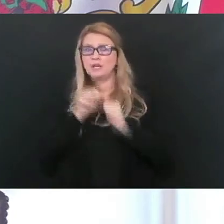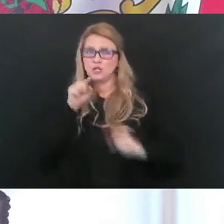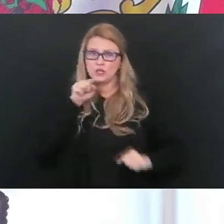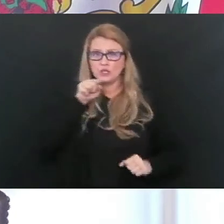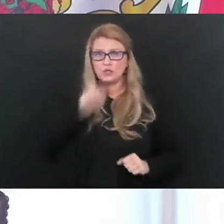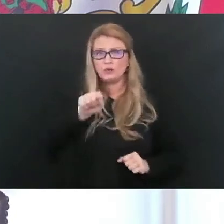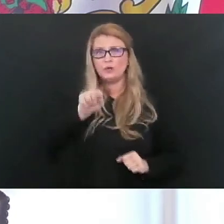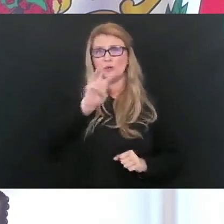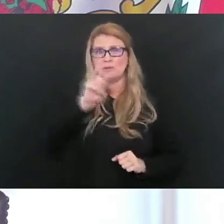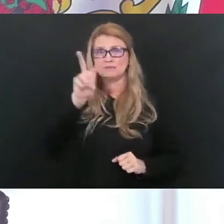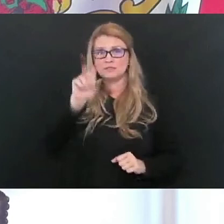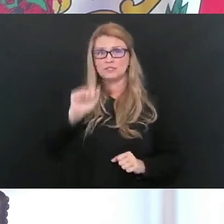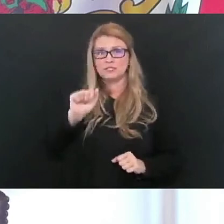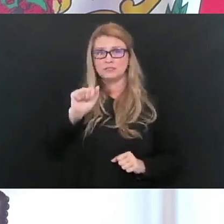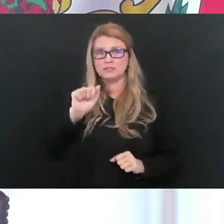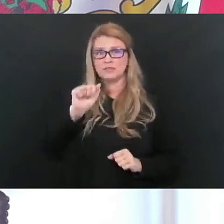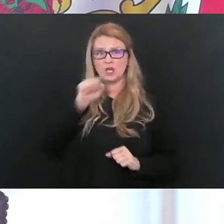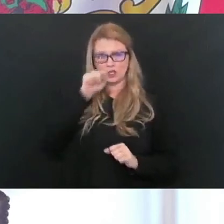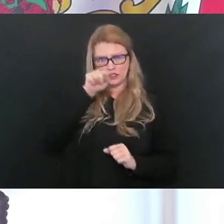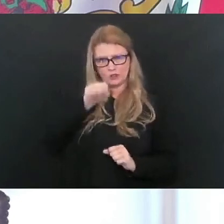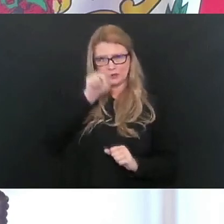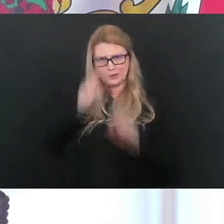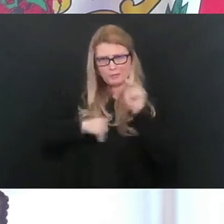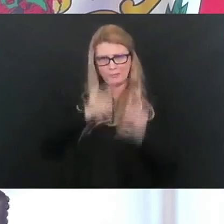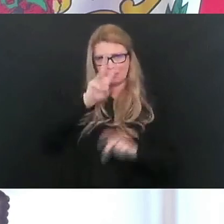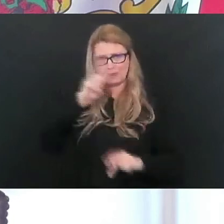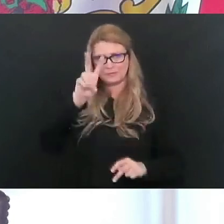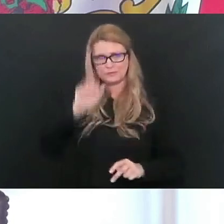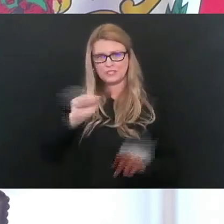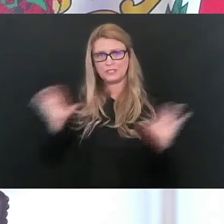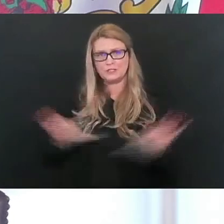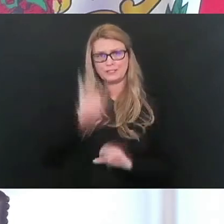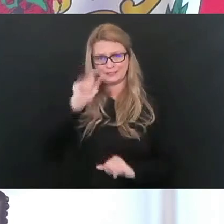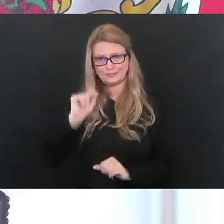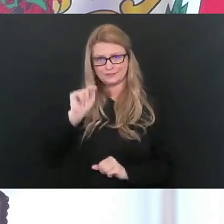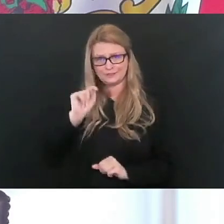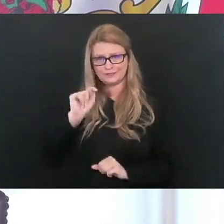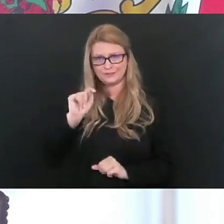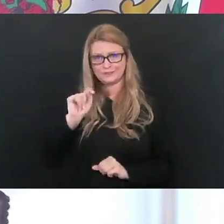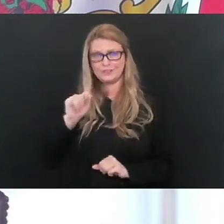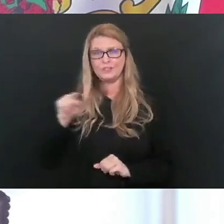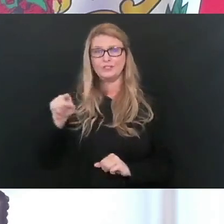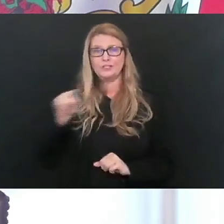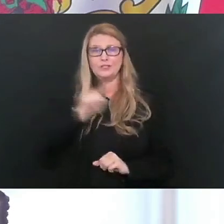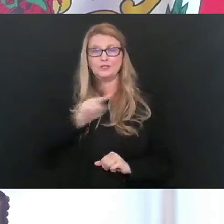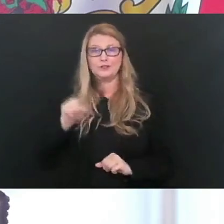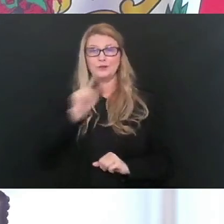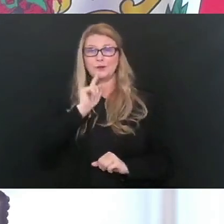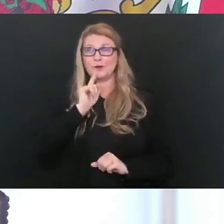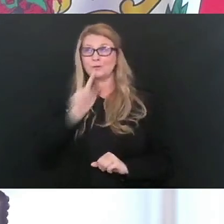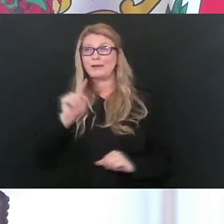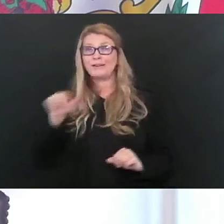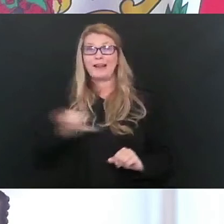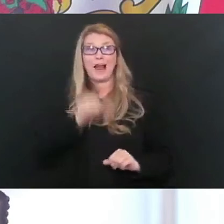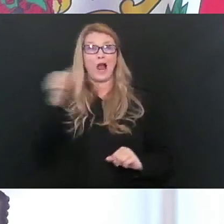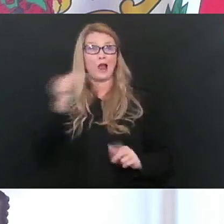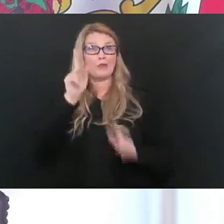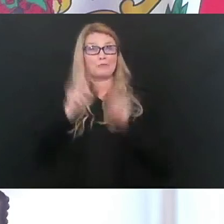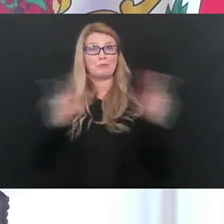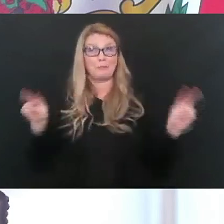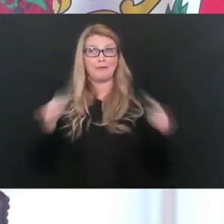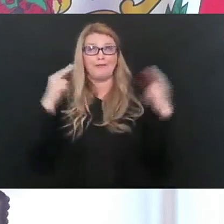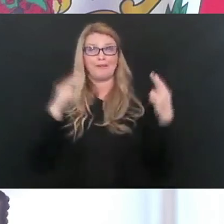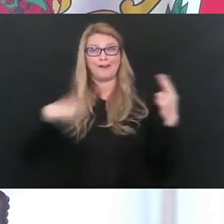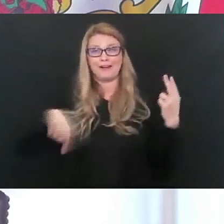it. You've done something that is absolutely the envy of the nation. Just to tell it like it